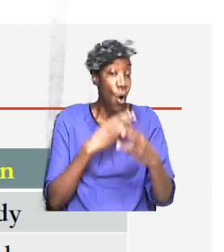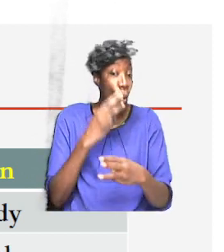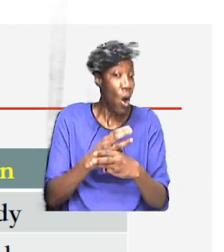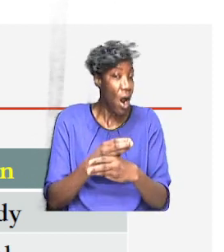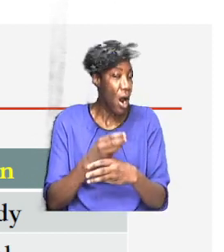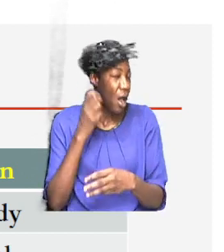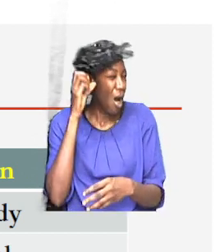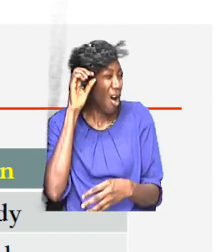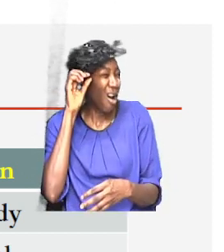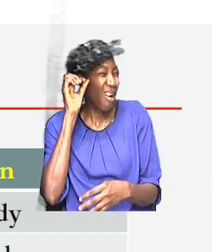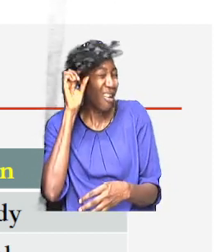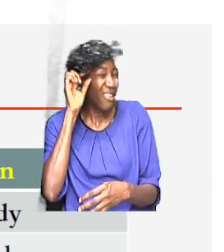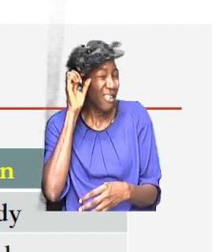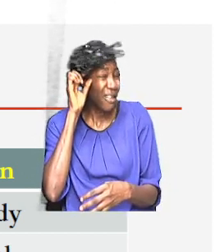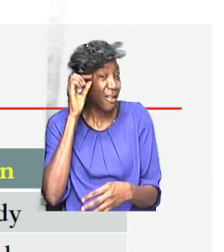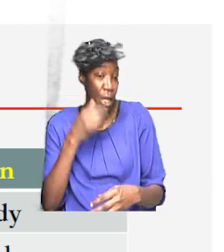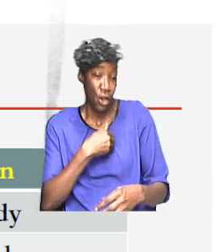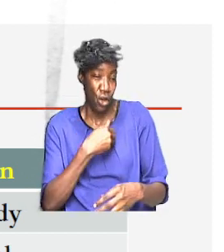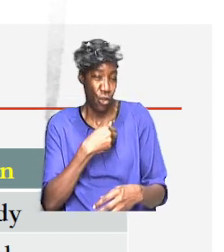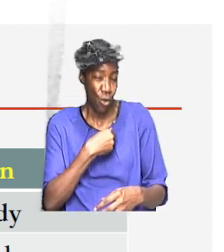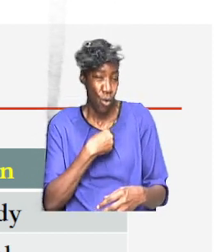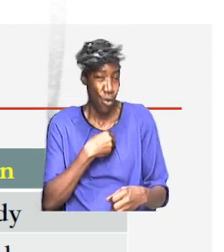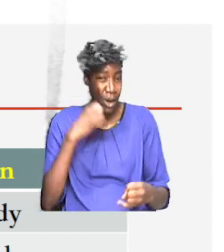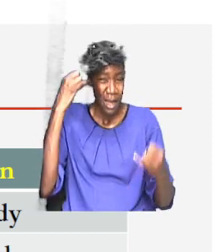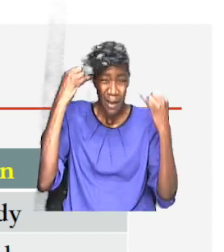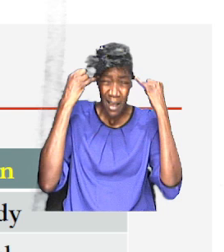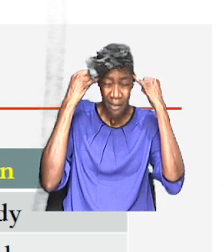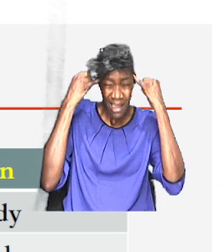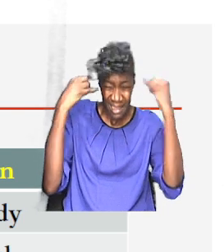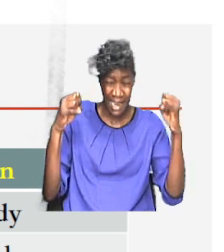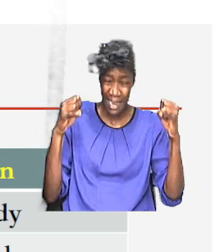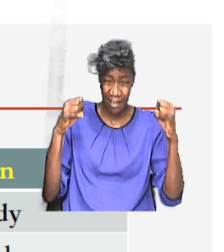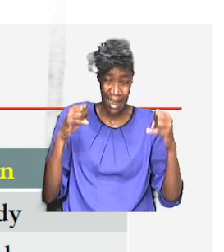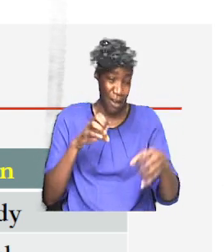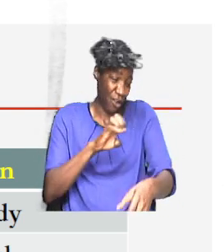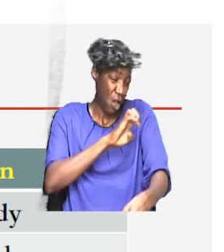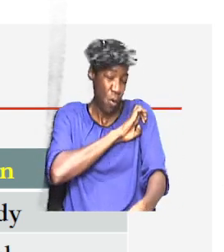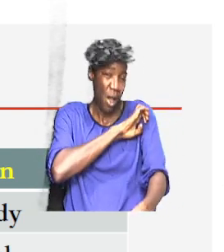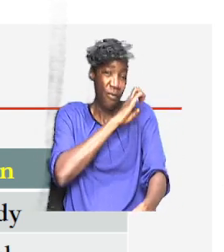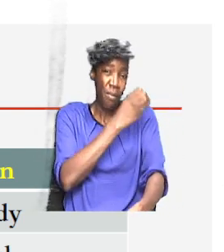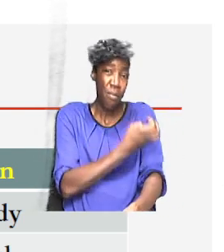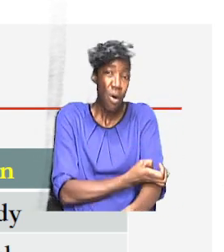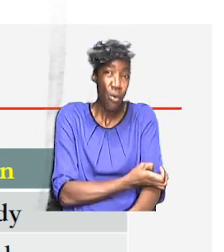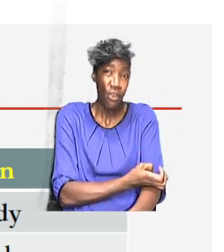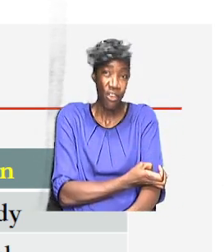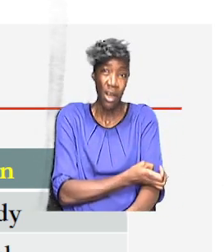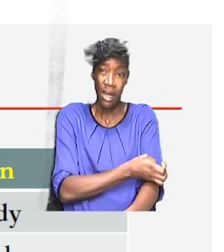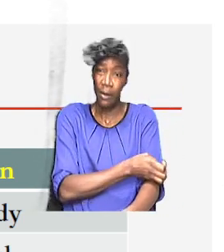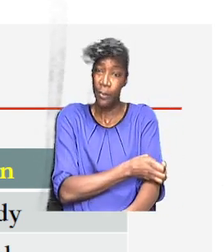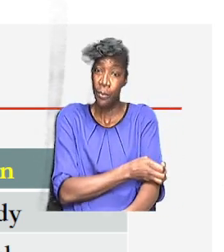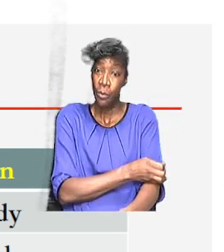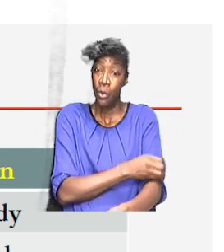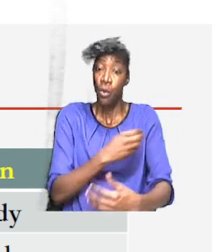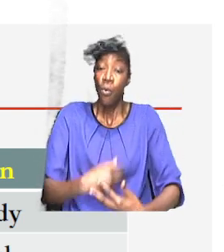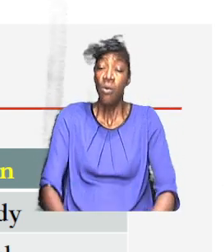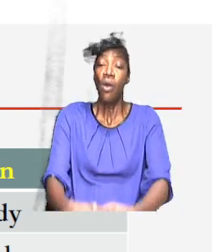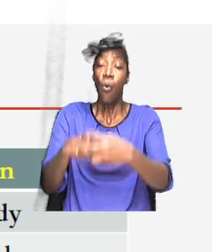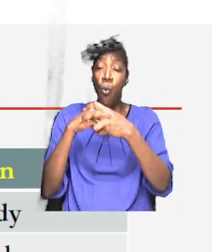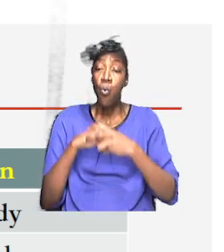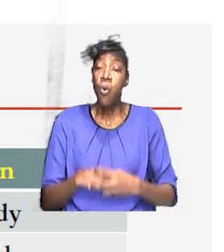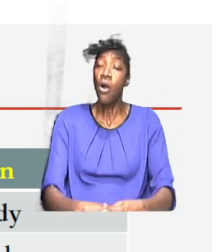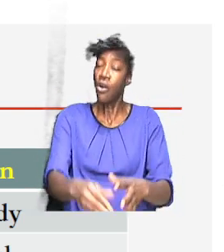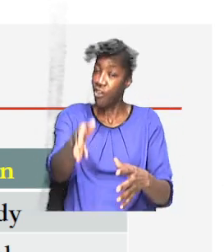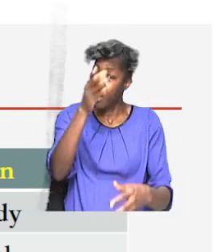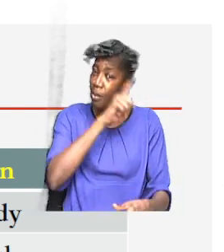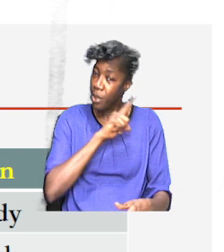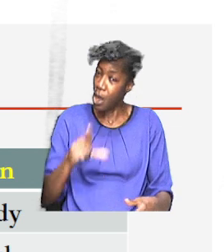the soul, we have intelligence and we have willpower and we have emotions, and it makes us self-conscious. But when we worship the Lord and we get into